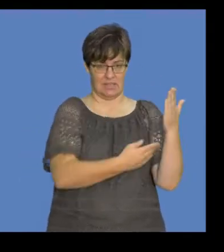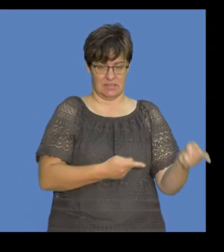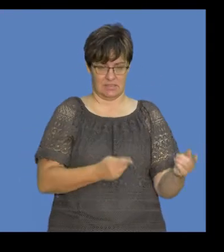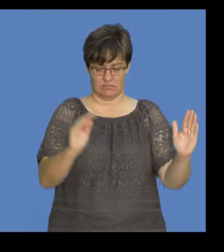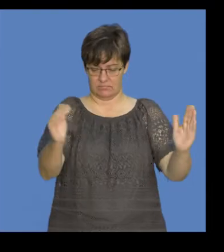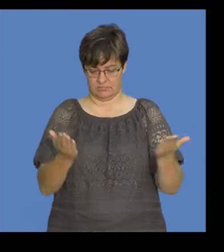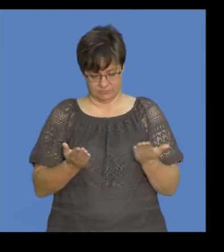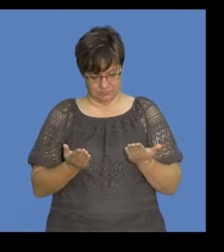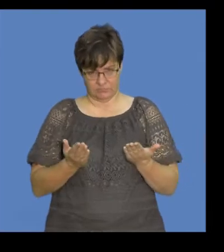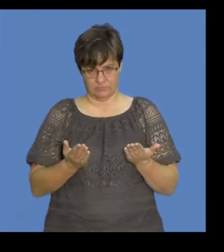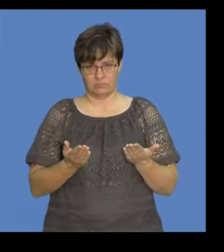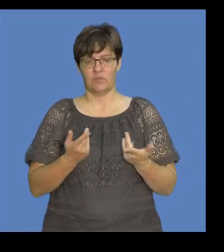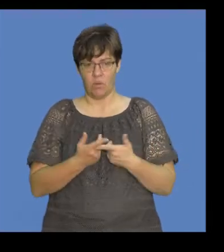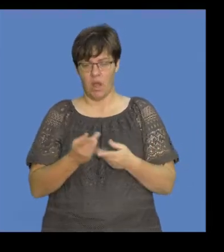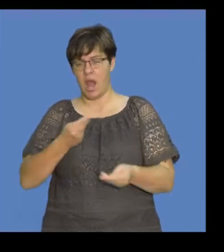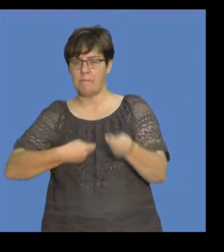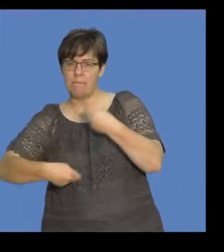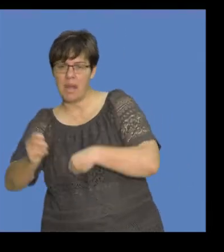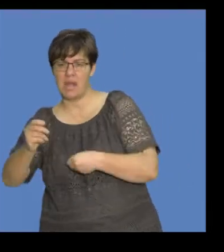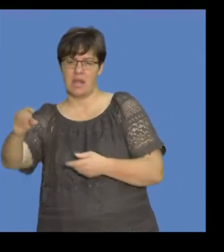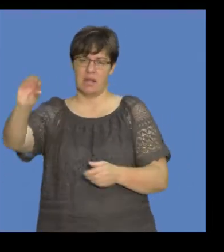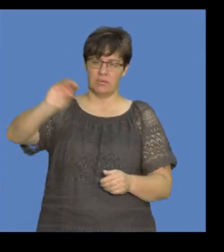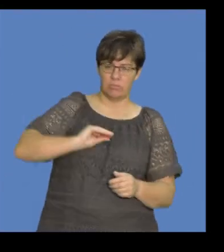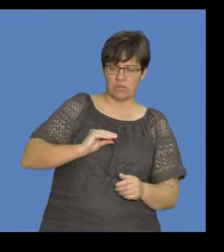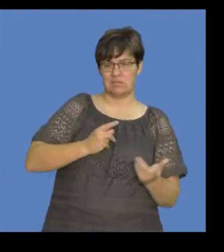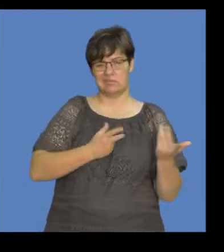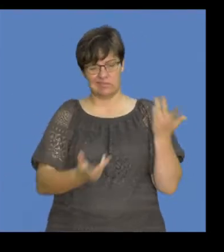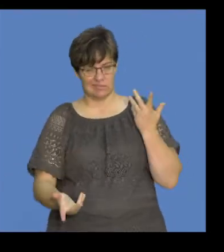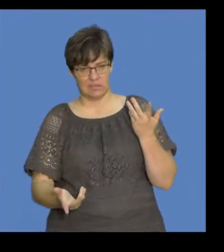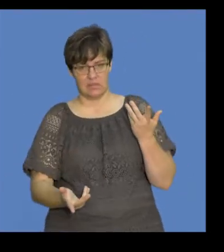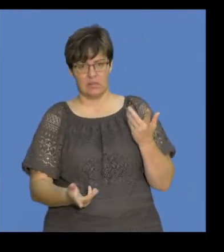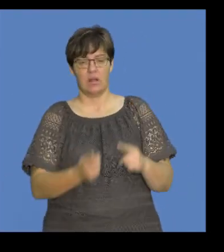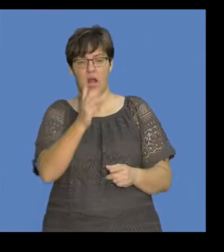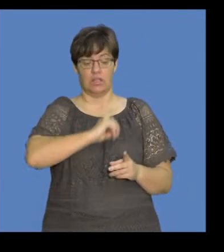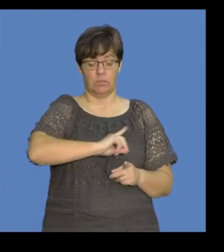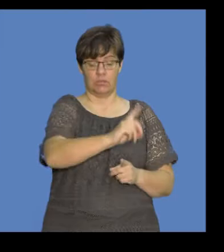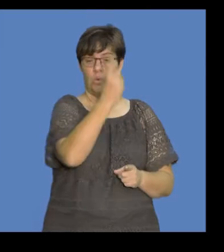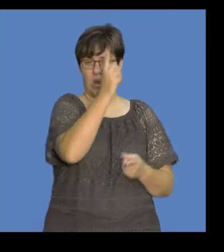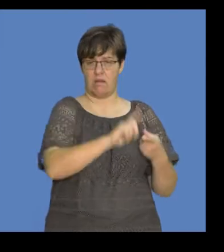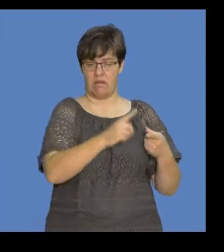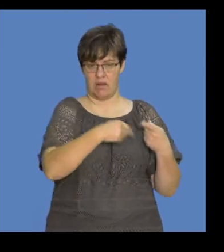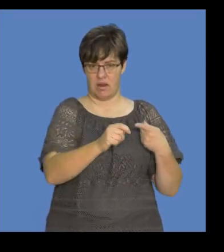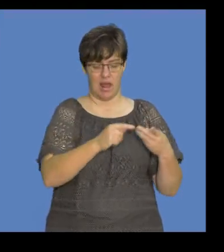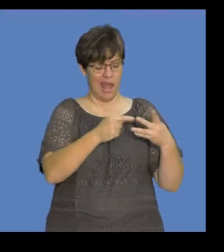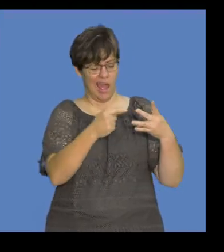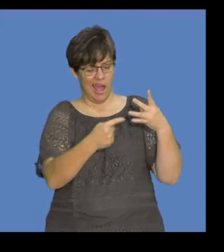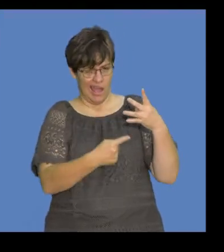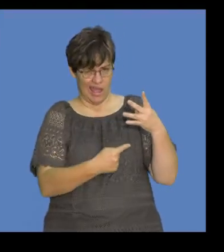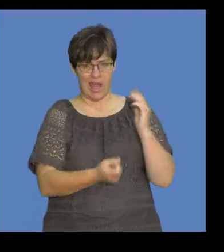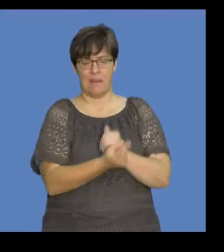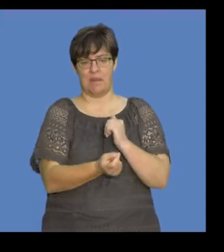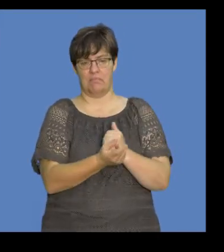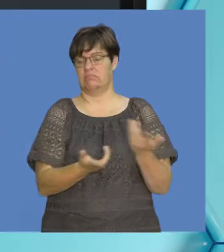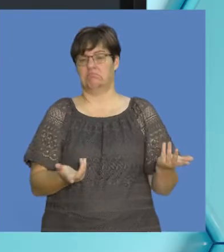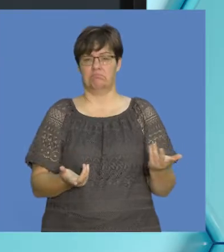as a result of transactions, and the deposits is just one type of transaction. Remember, there are other transactions as well.